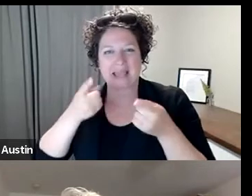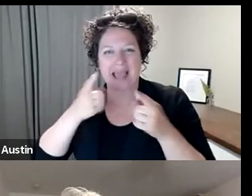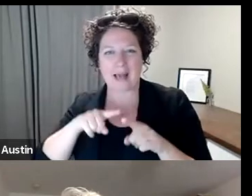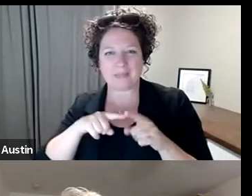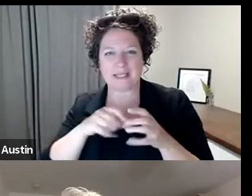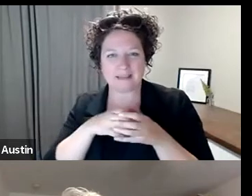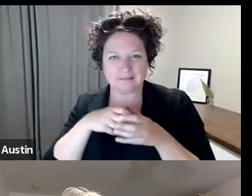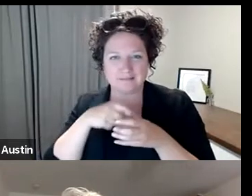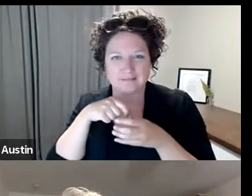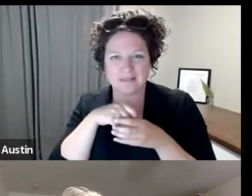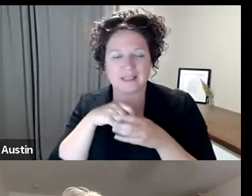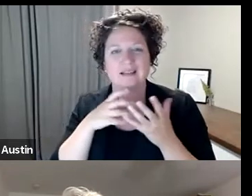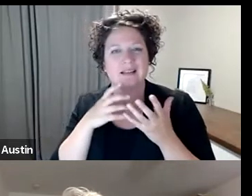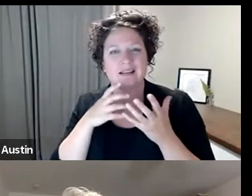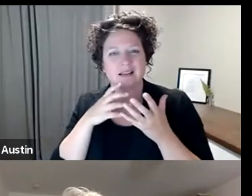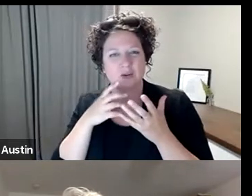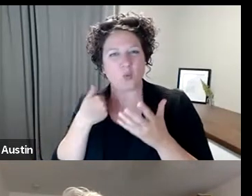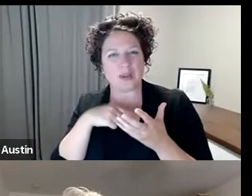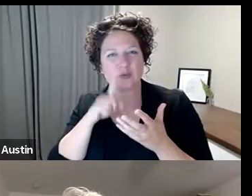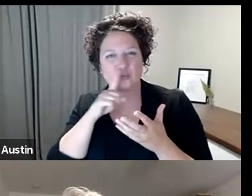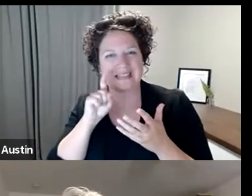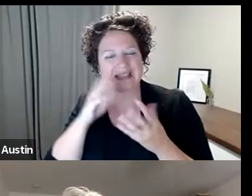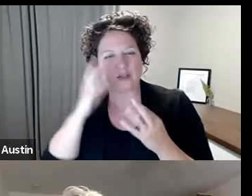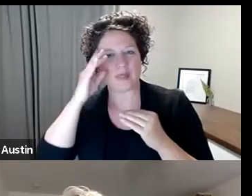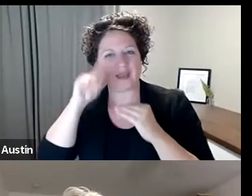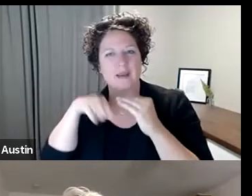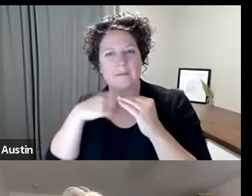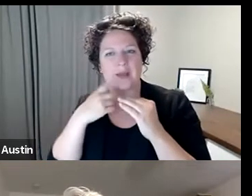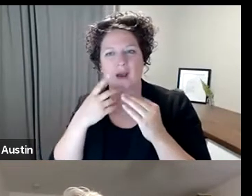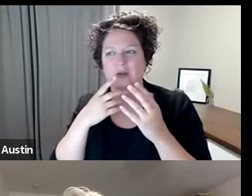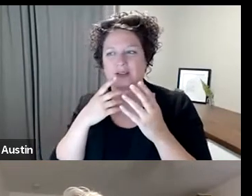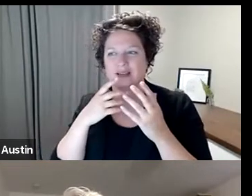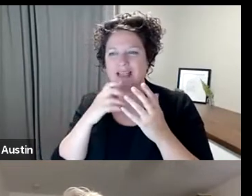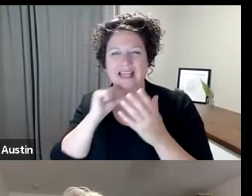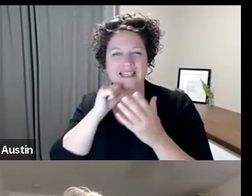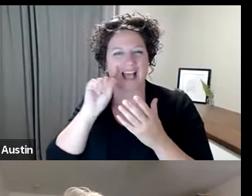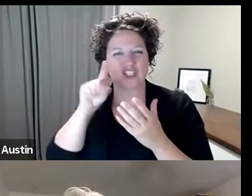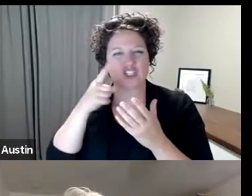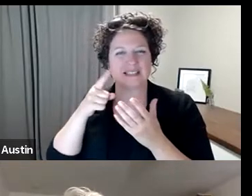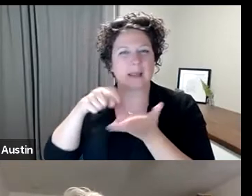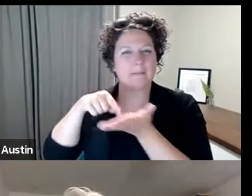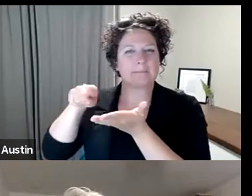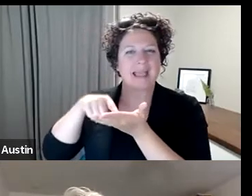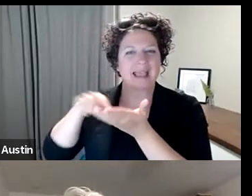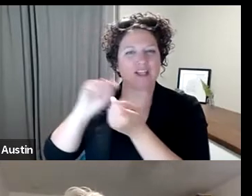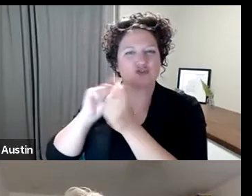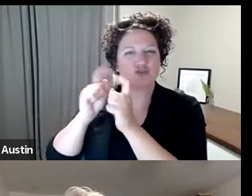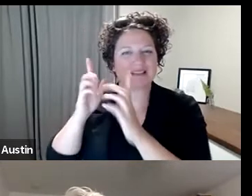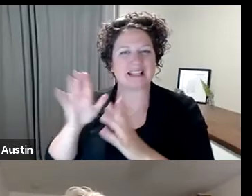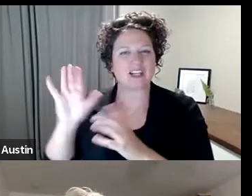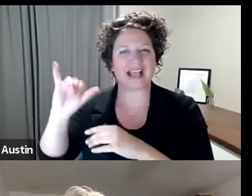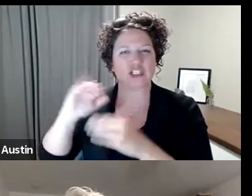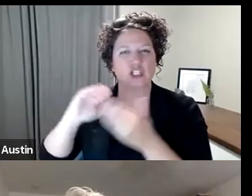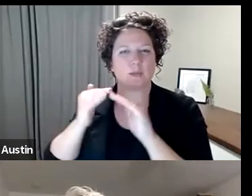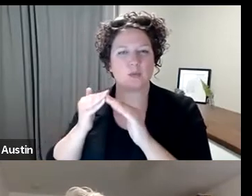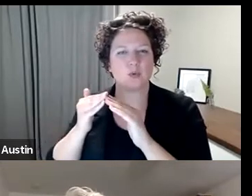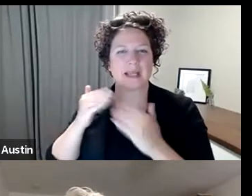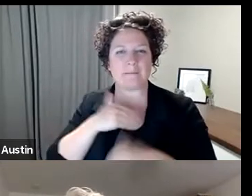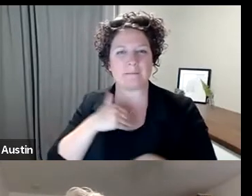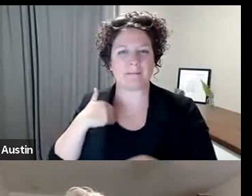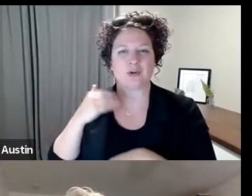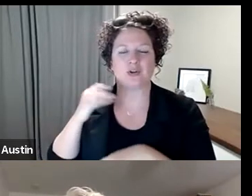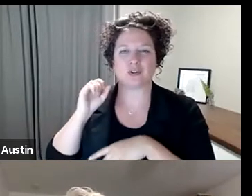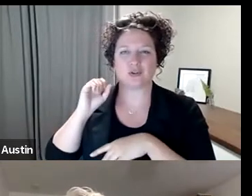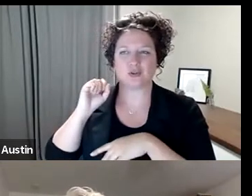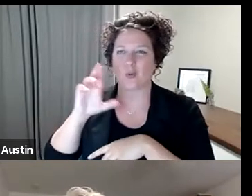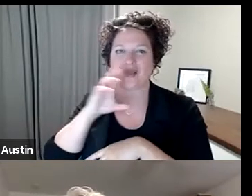framework. We really need to think about not just paying these translators, these community members, these elders to do our work for us